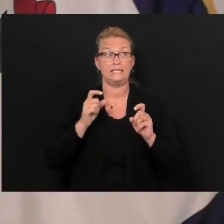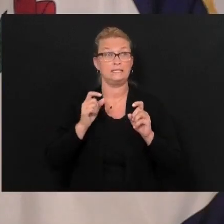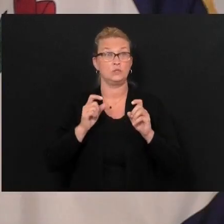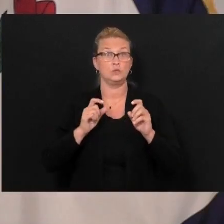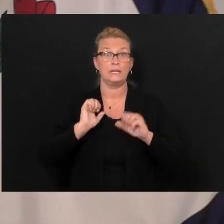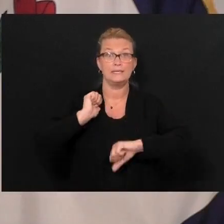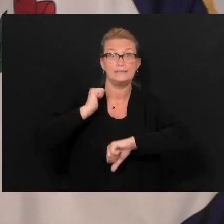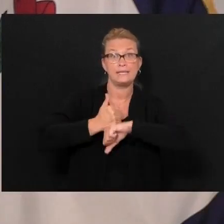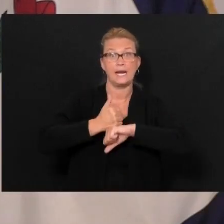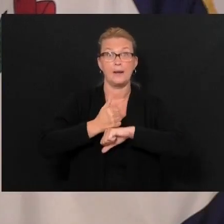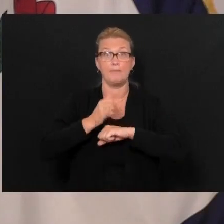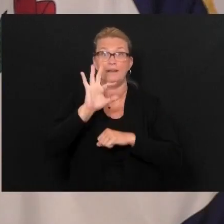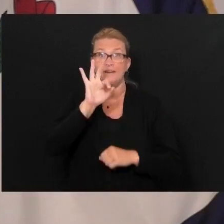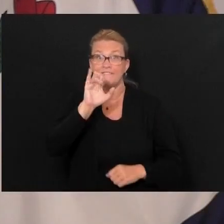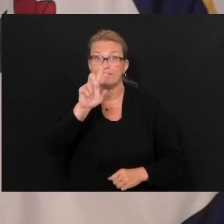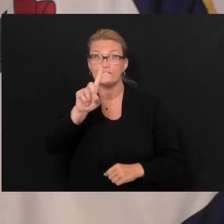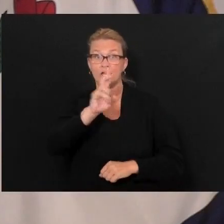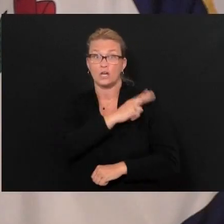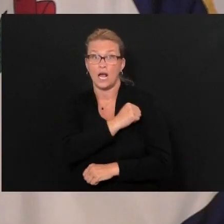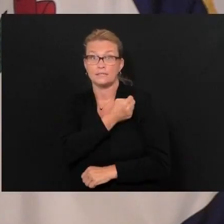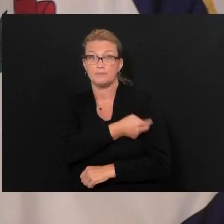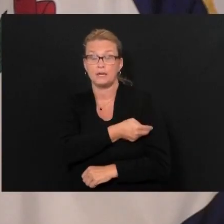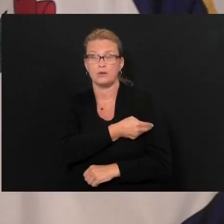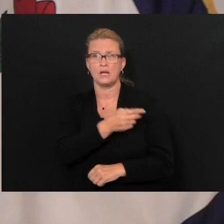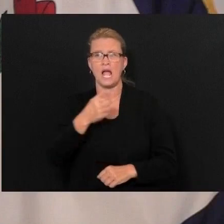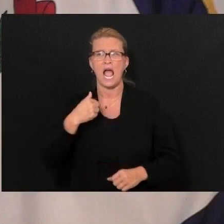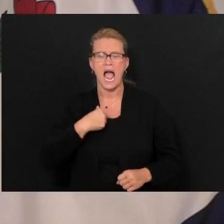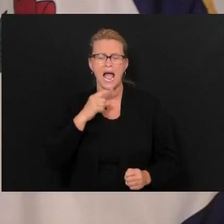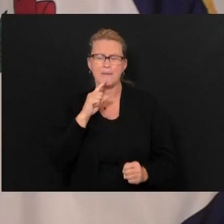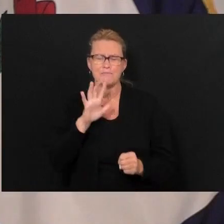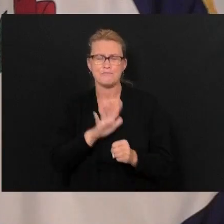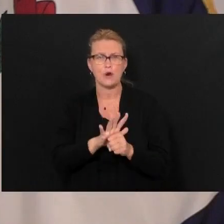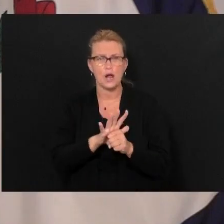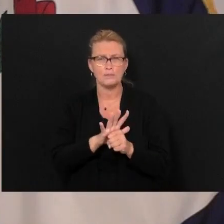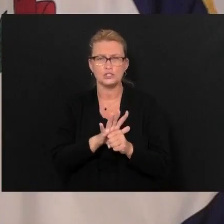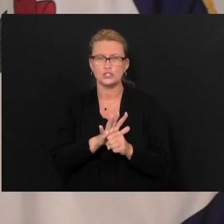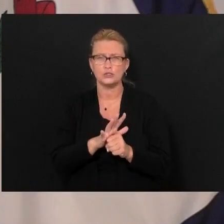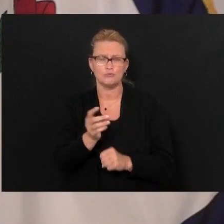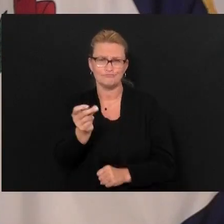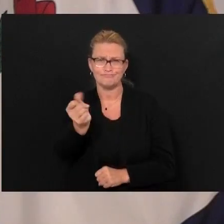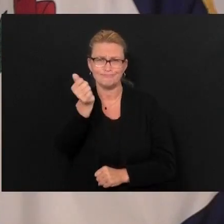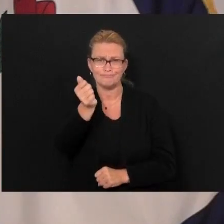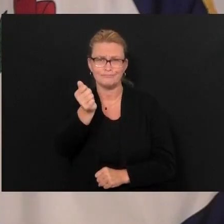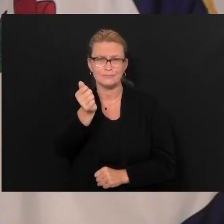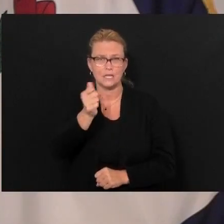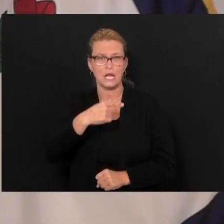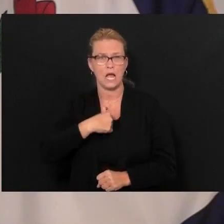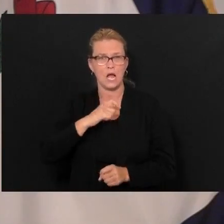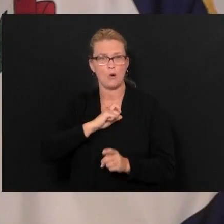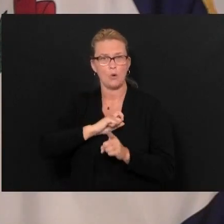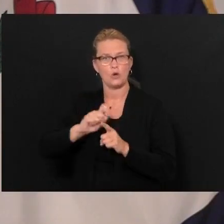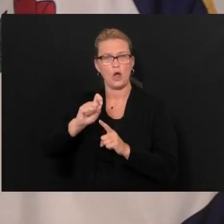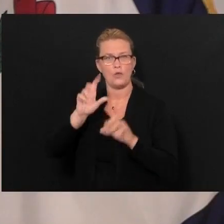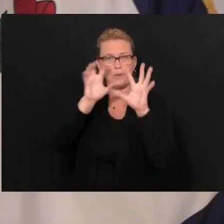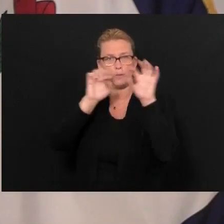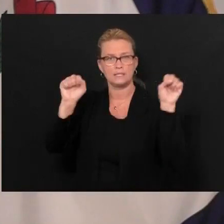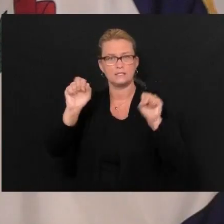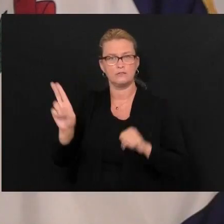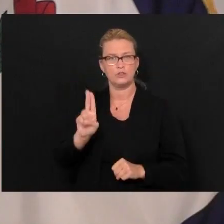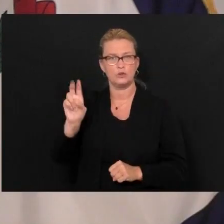field hospital or whatever it may be, I'll promise you within seconds that I'll be on the phone with the President of the United